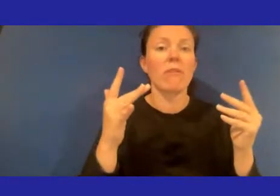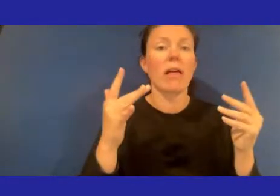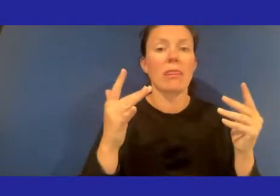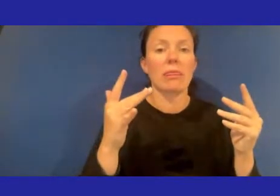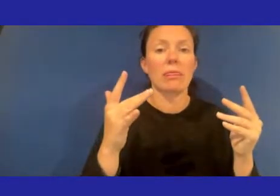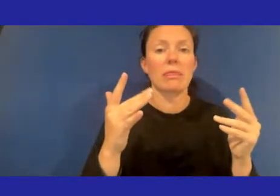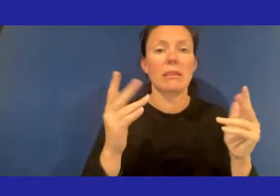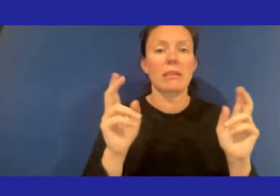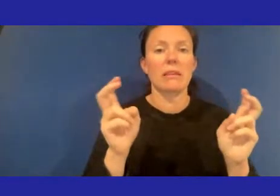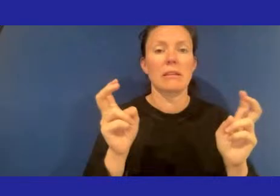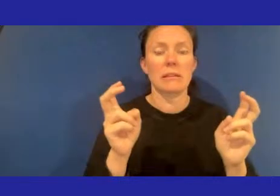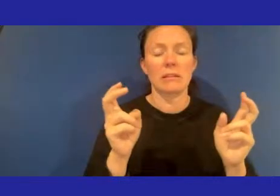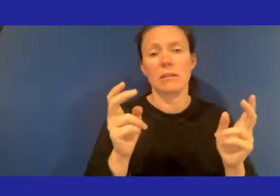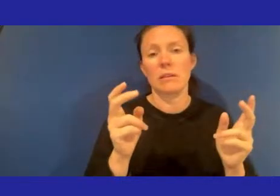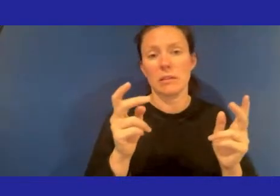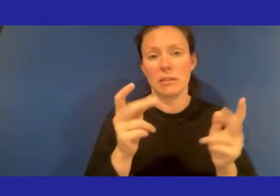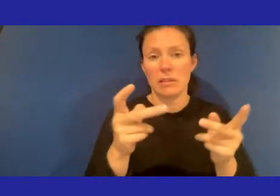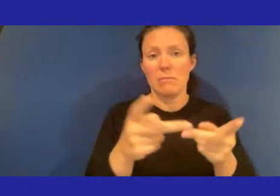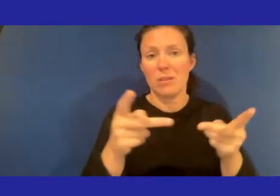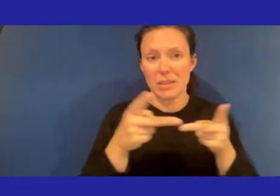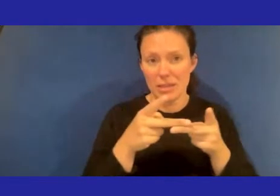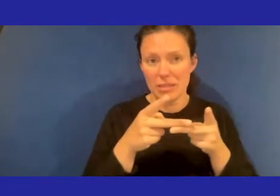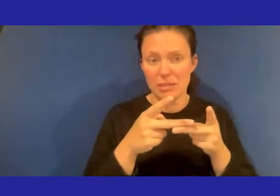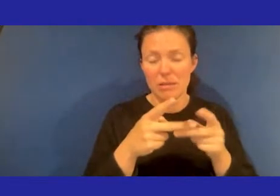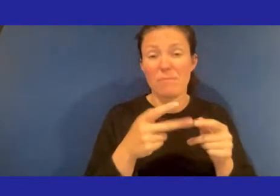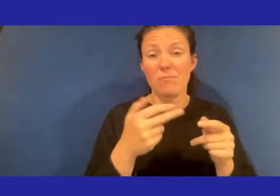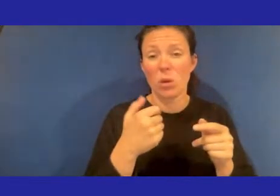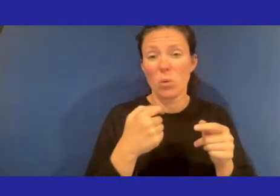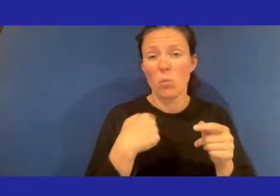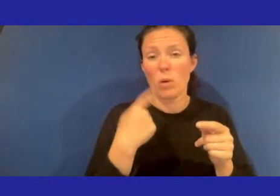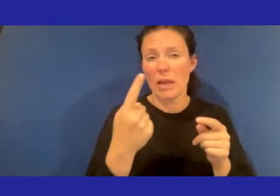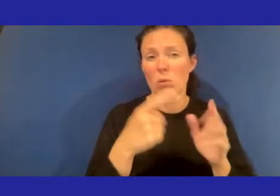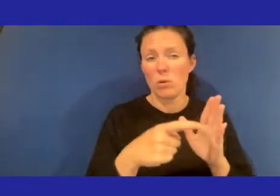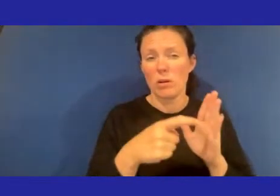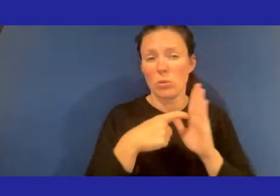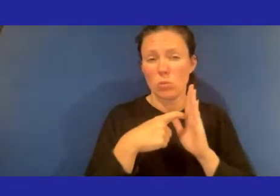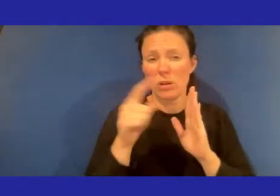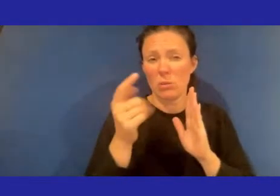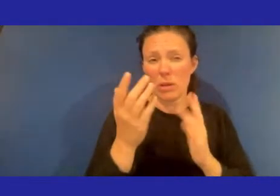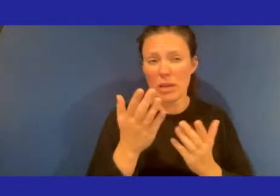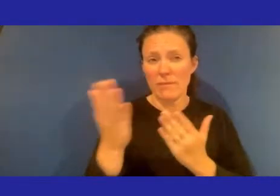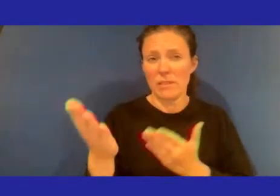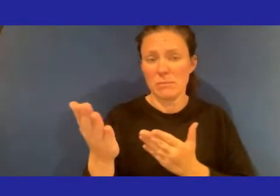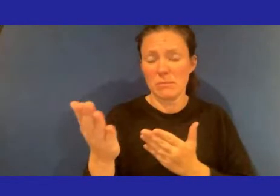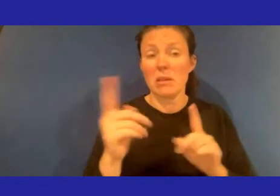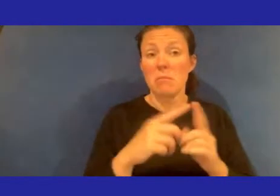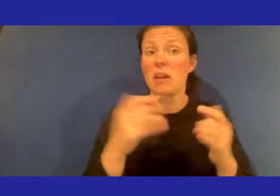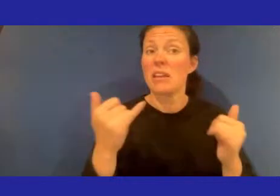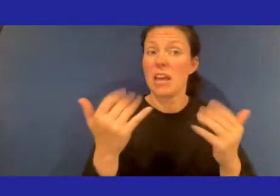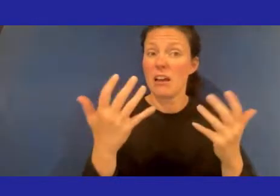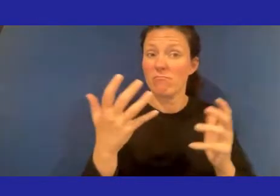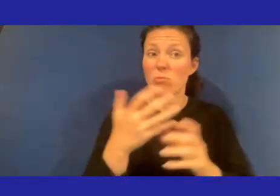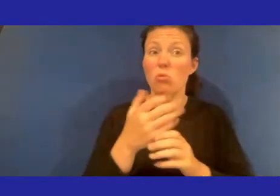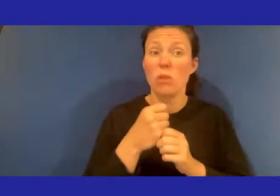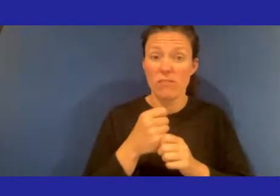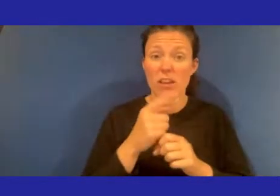York City Health and Hospitals. There was a criteria that we needed to submit, and so we have now earned the pledge